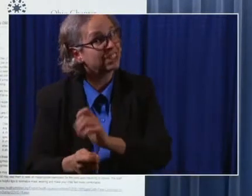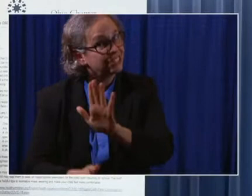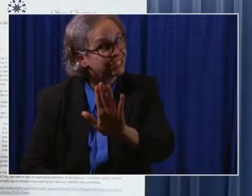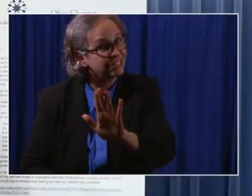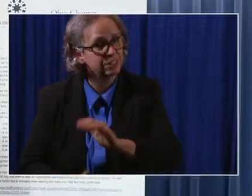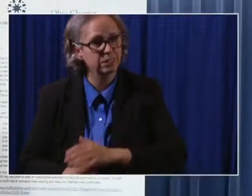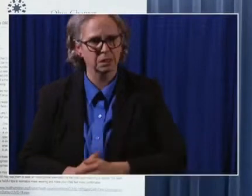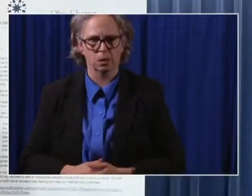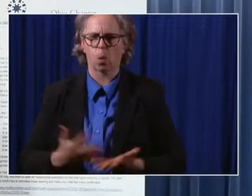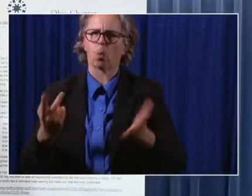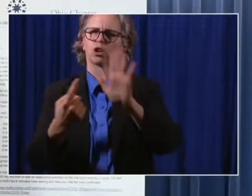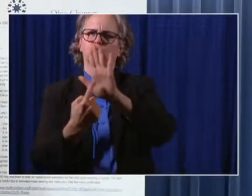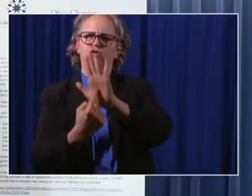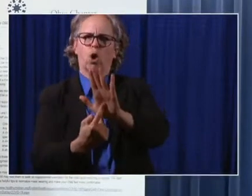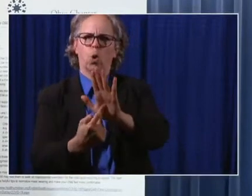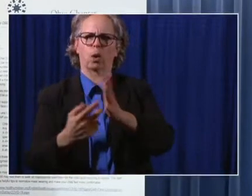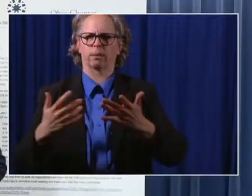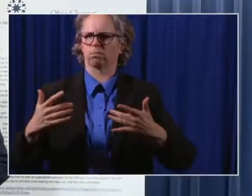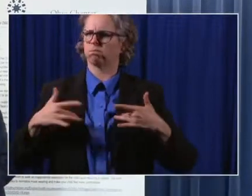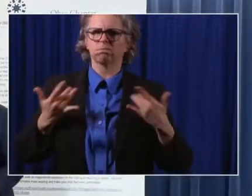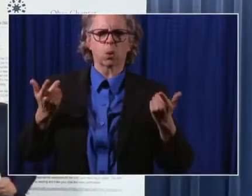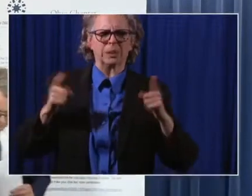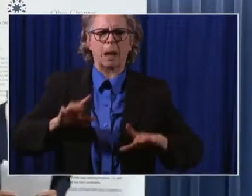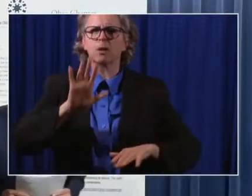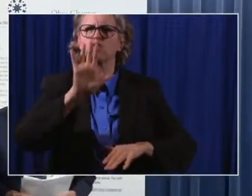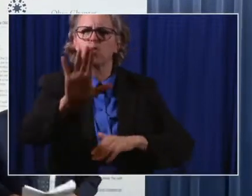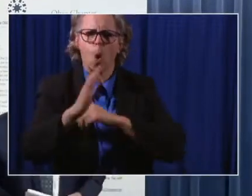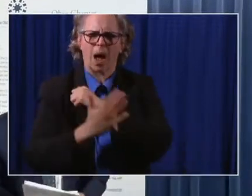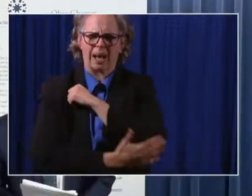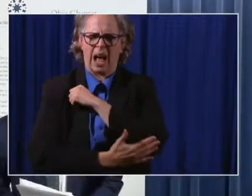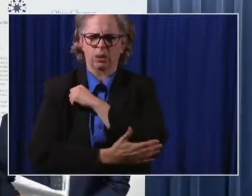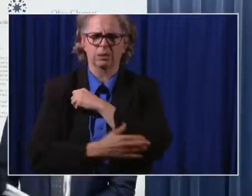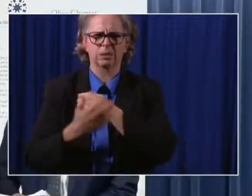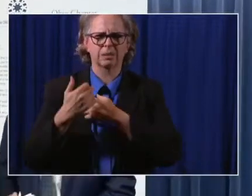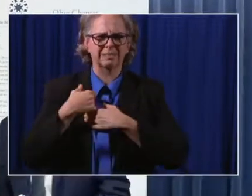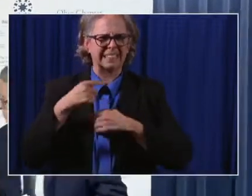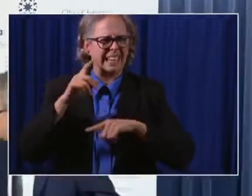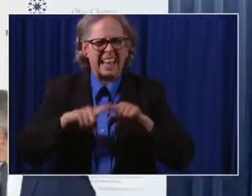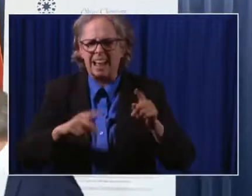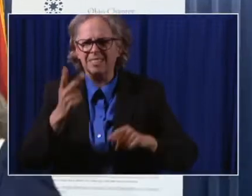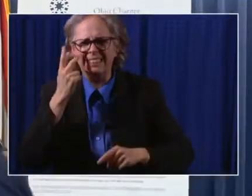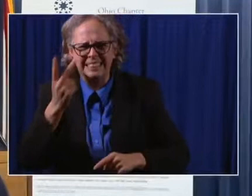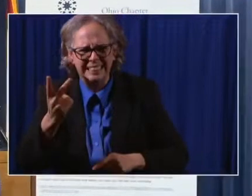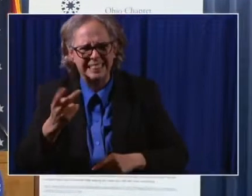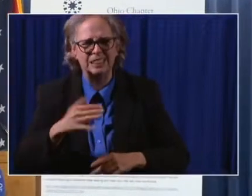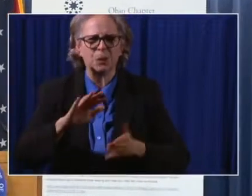going. And Eric, I'm going to walk over here so I can take a look at this a little better.